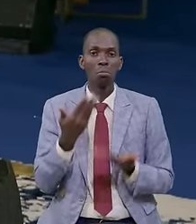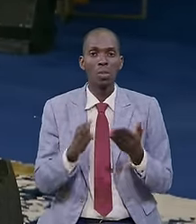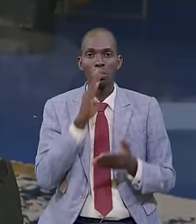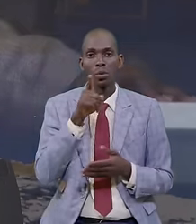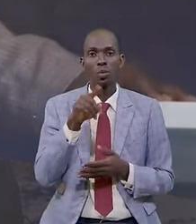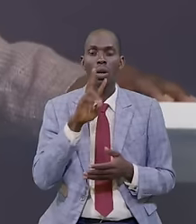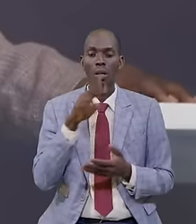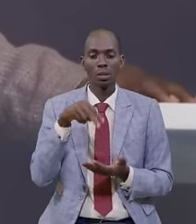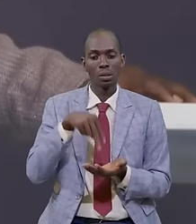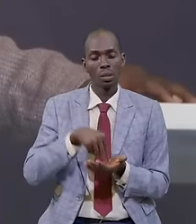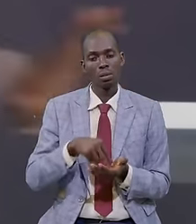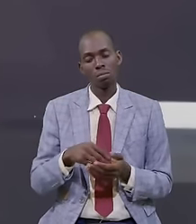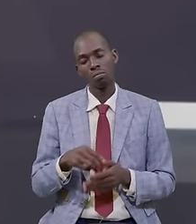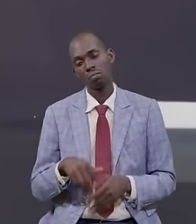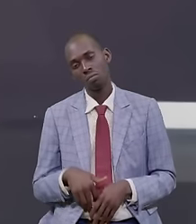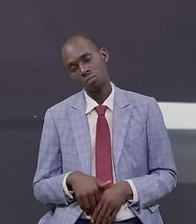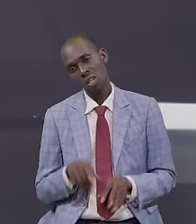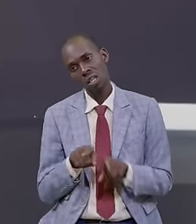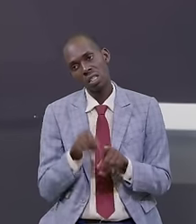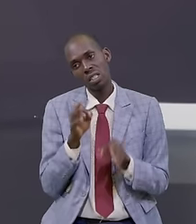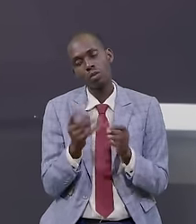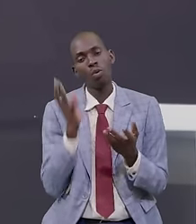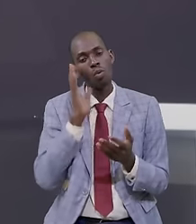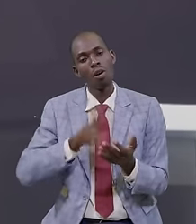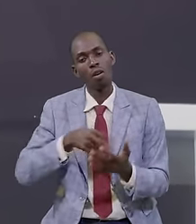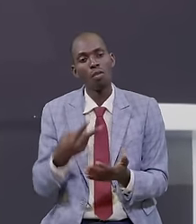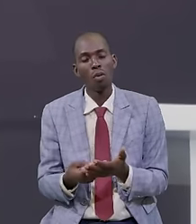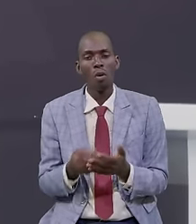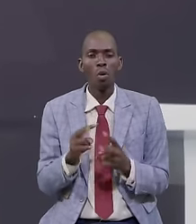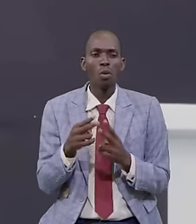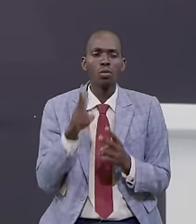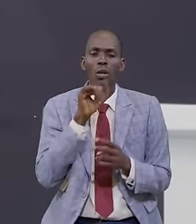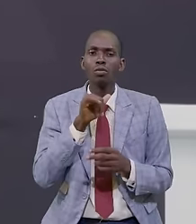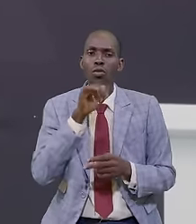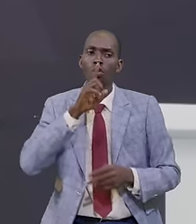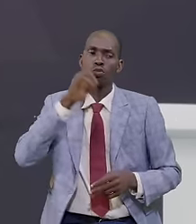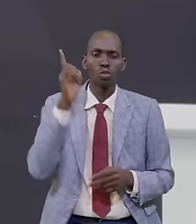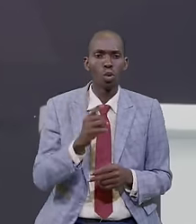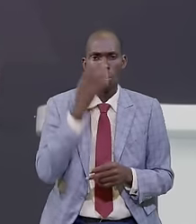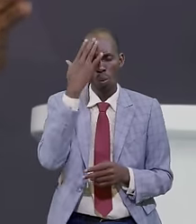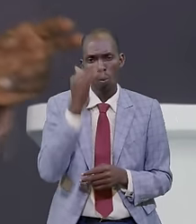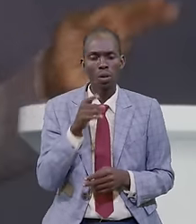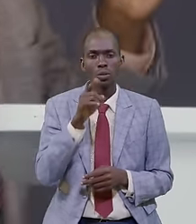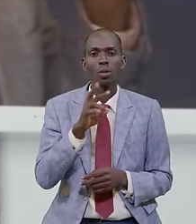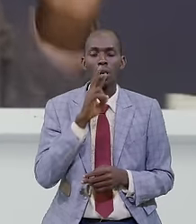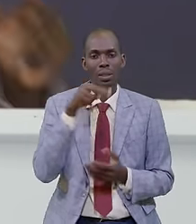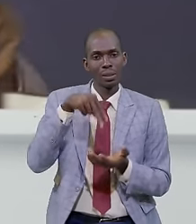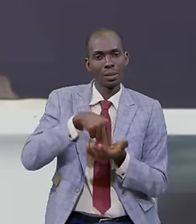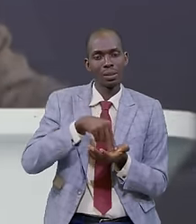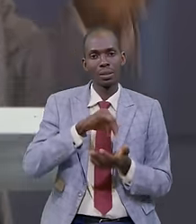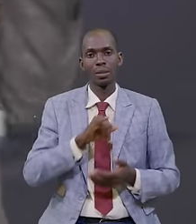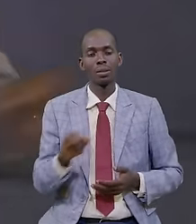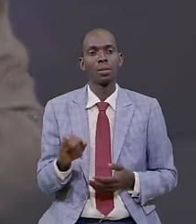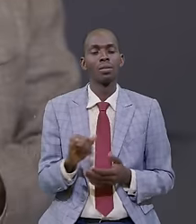going to trip, as if you are going to fall, as if you are not sure of what you are standing for and where you are standing.